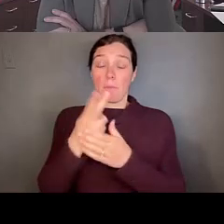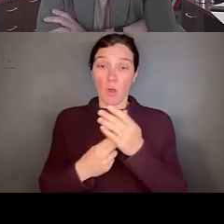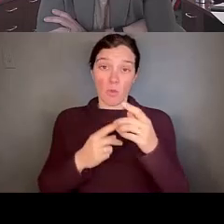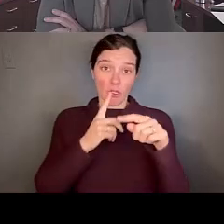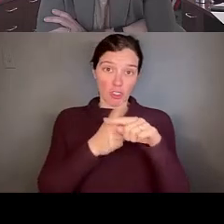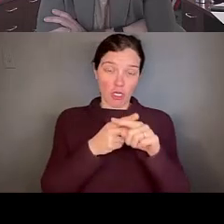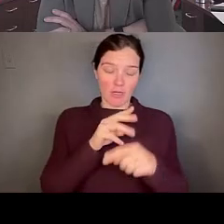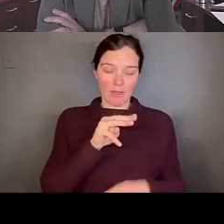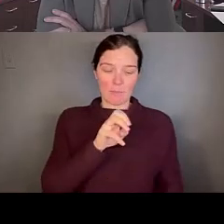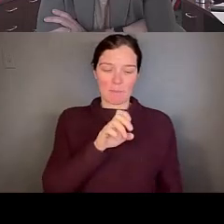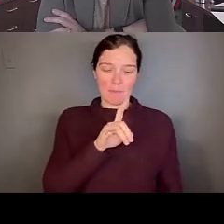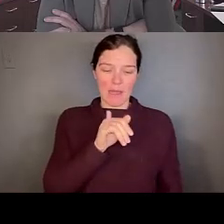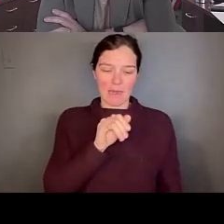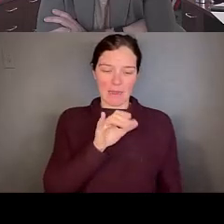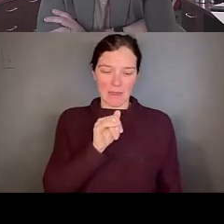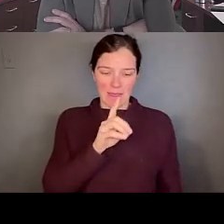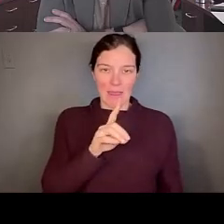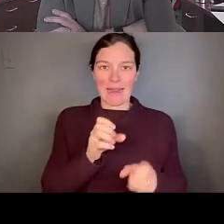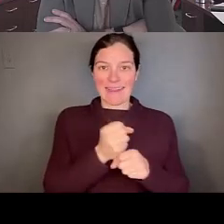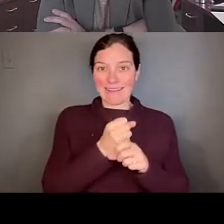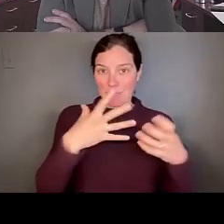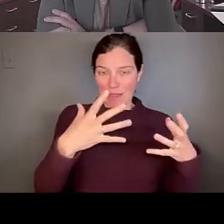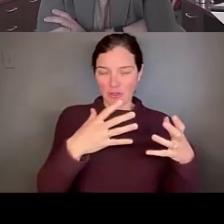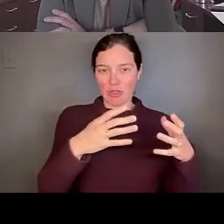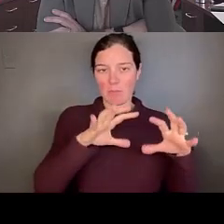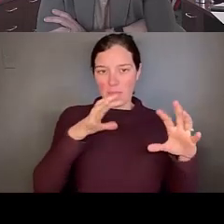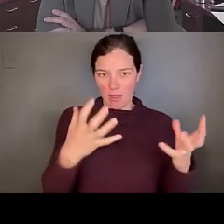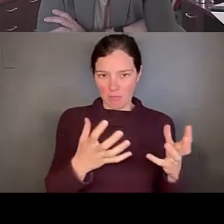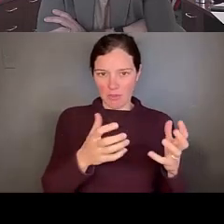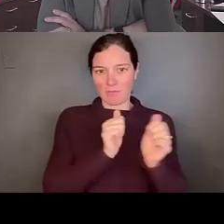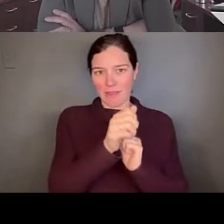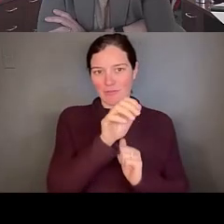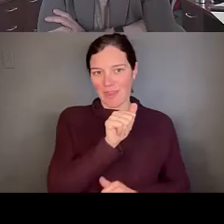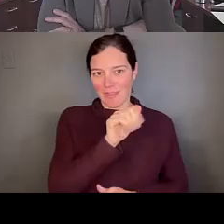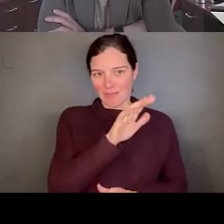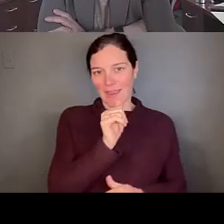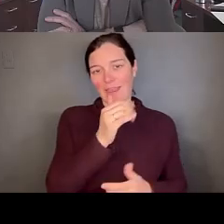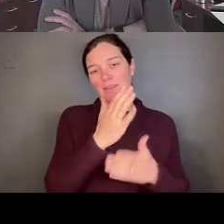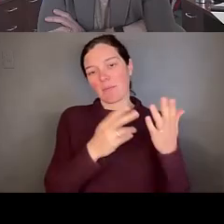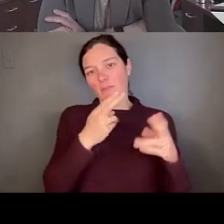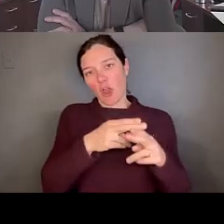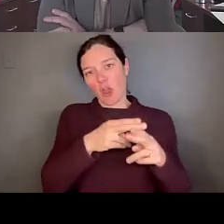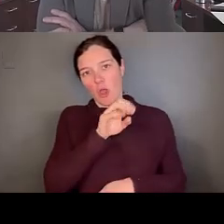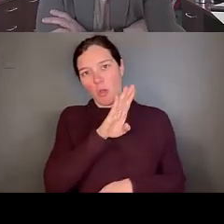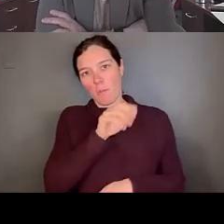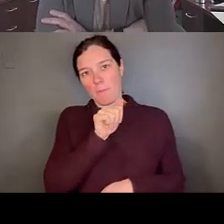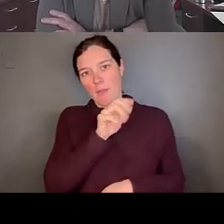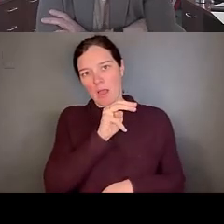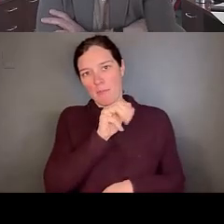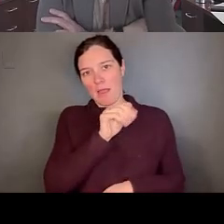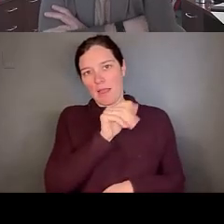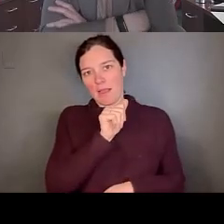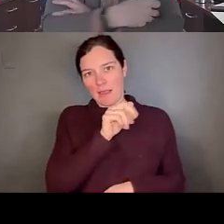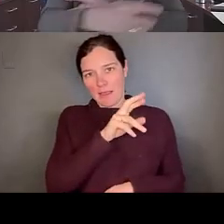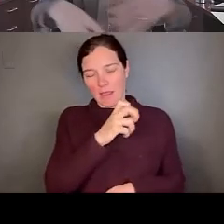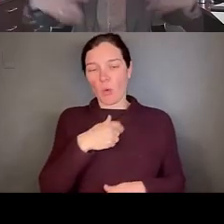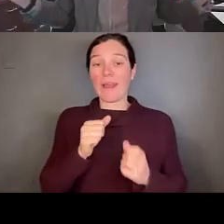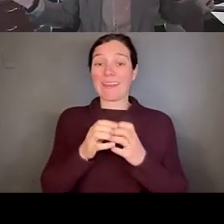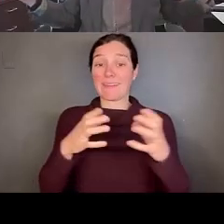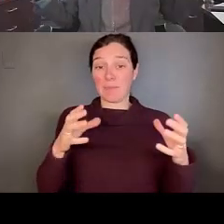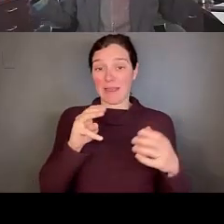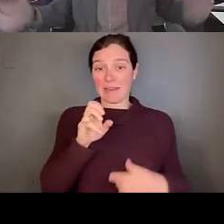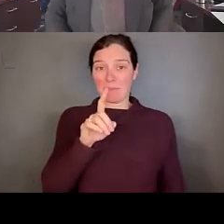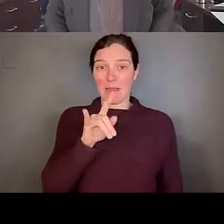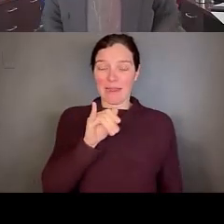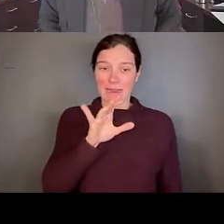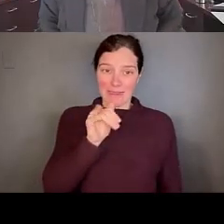the Medicaid expansion populations passed through the ACA. Some of us call it Obamacare. But we expanded Medicaid, and in